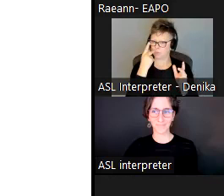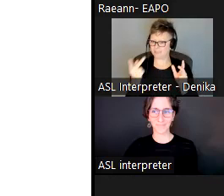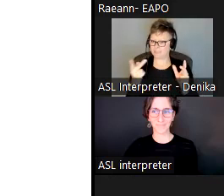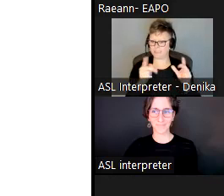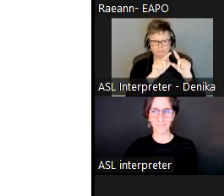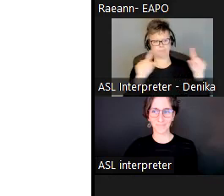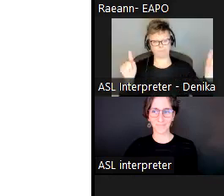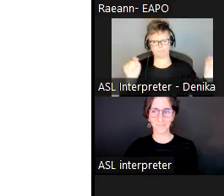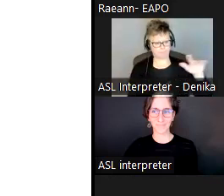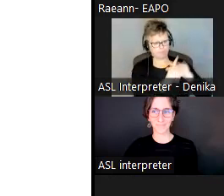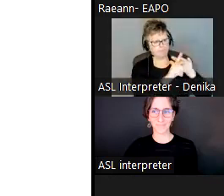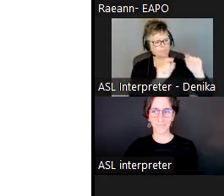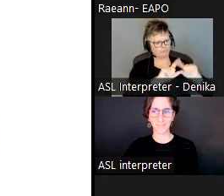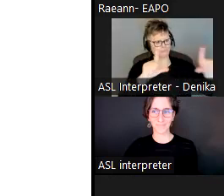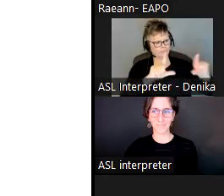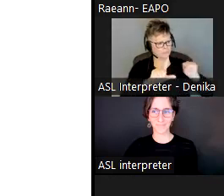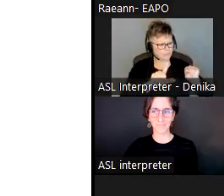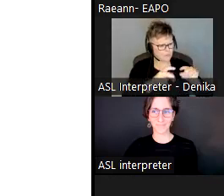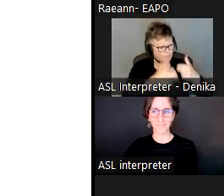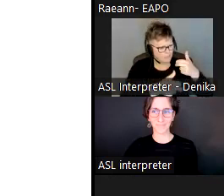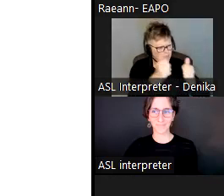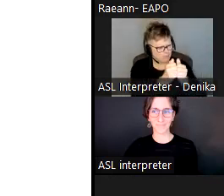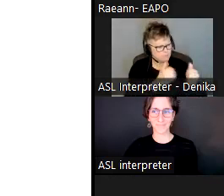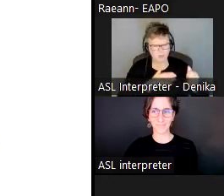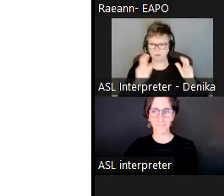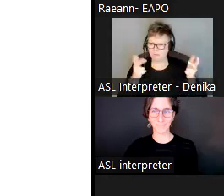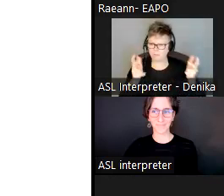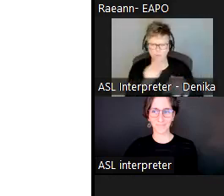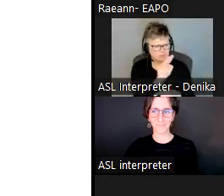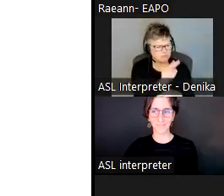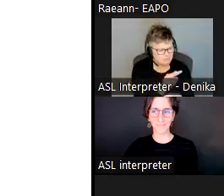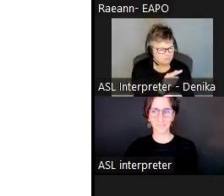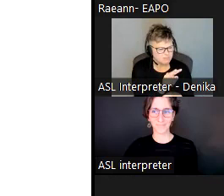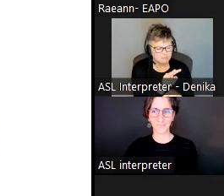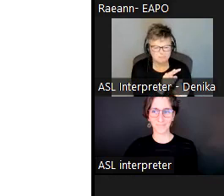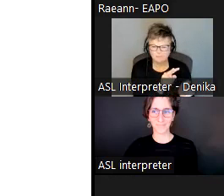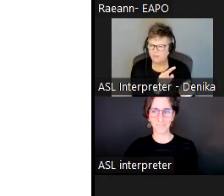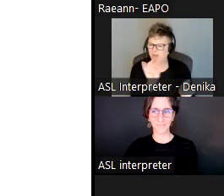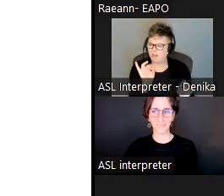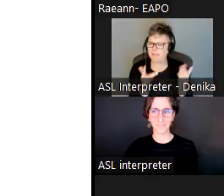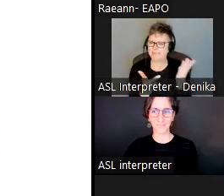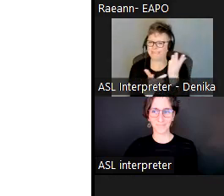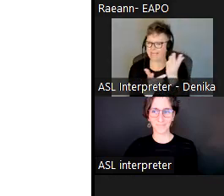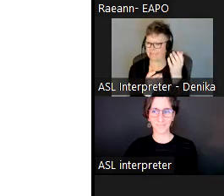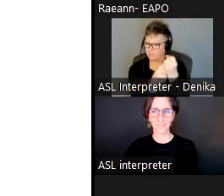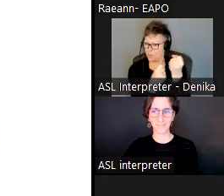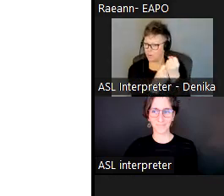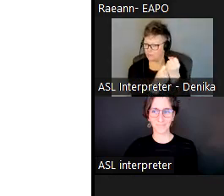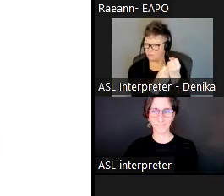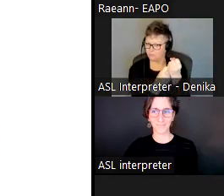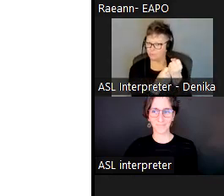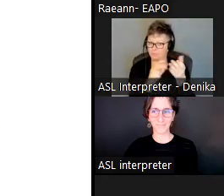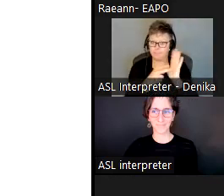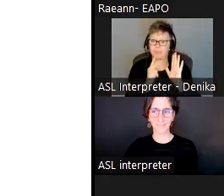they're saying that there's a problem with your computer and it's a tech support. So they'll gain access to your